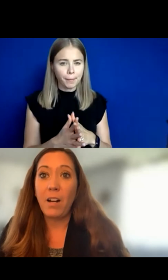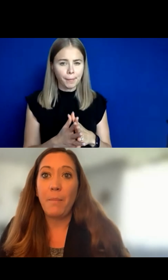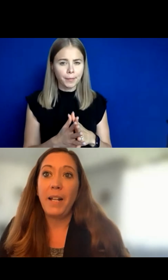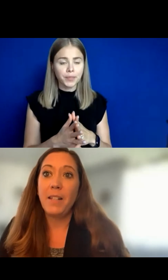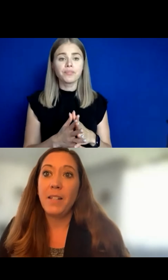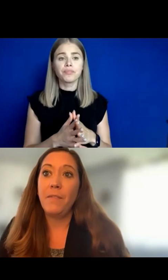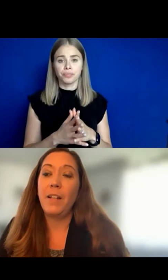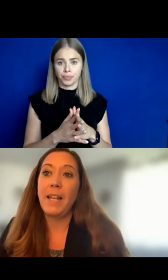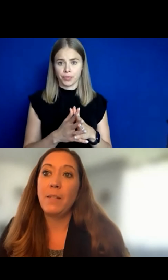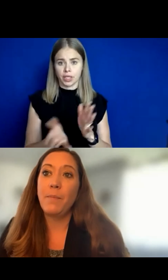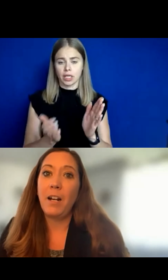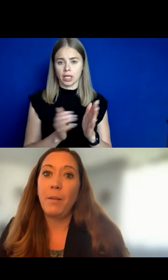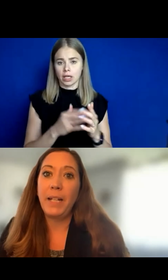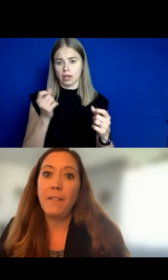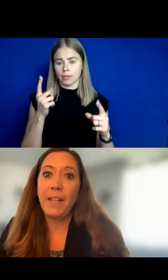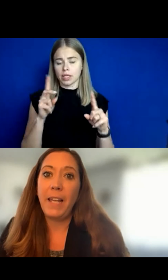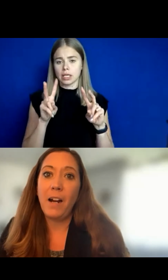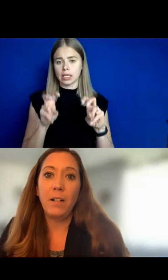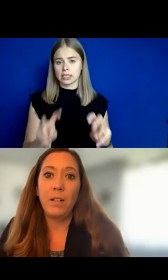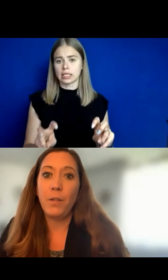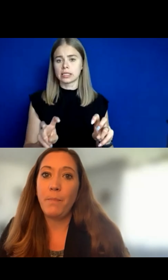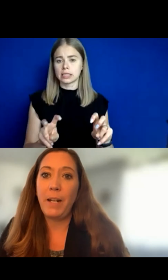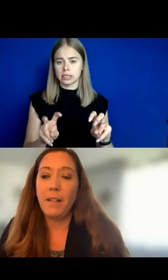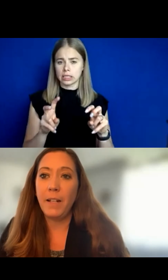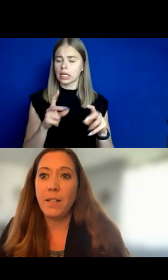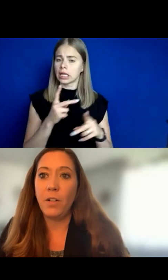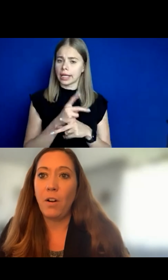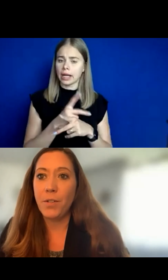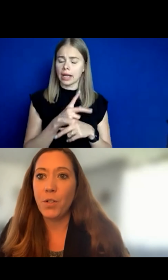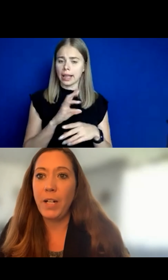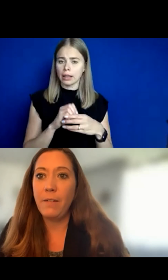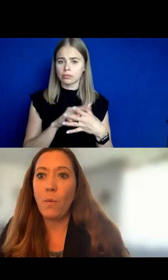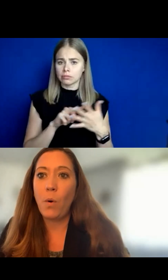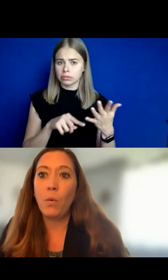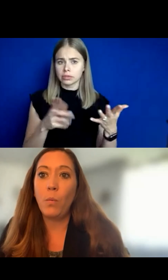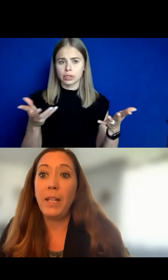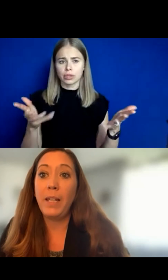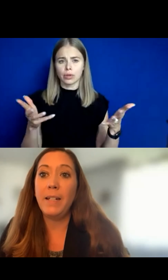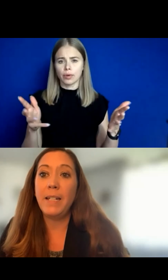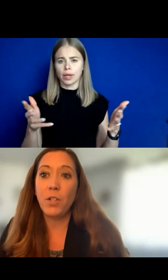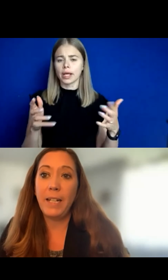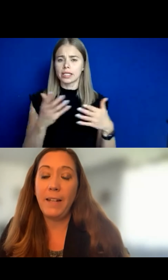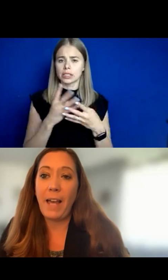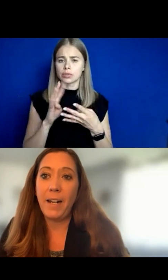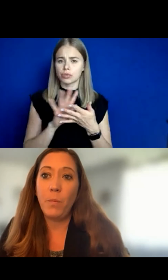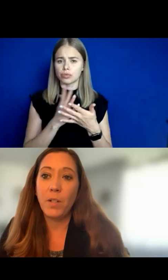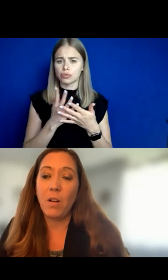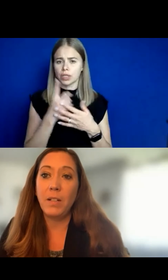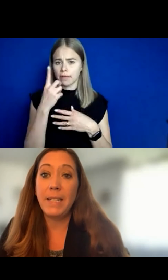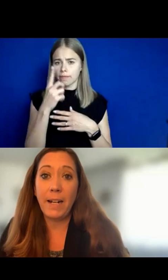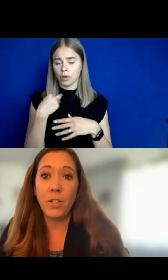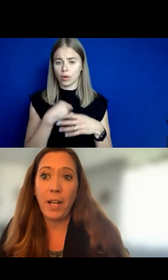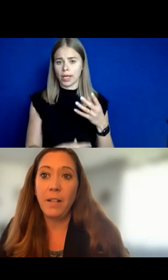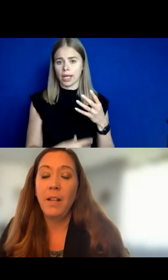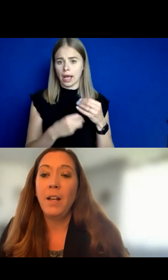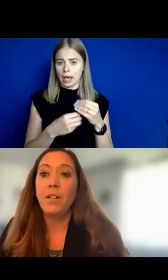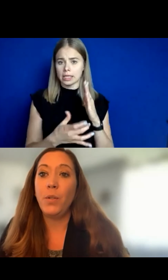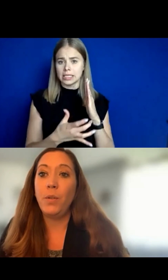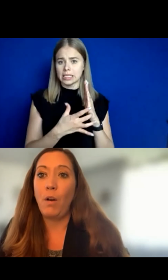Again, our comprehensive assessment and our plan of care includes many of the things that you're all screening for. We additionally have added what's called a tech